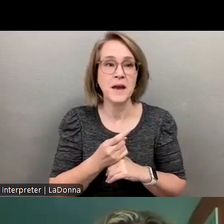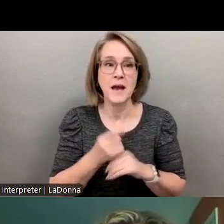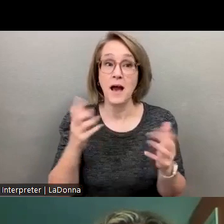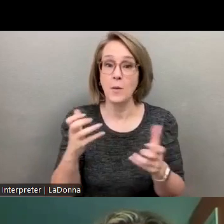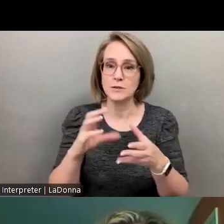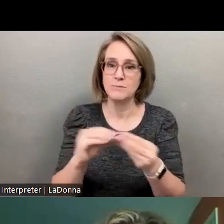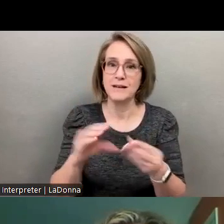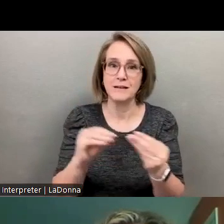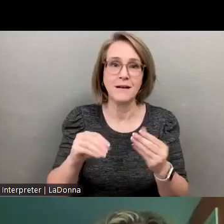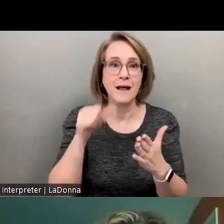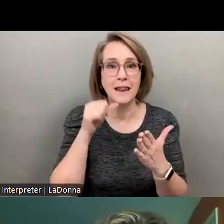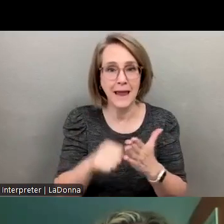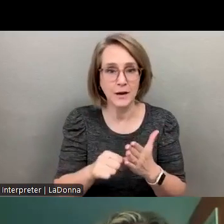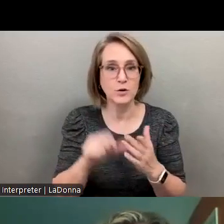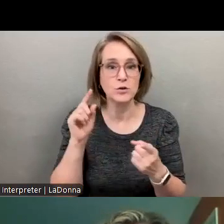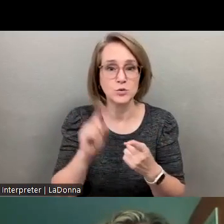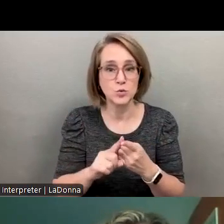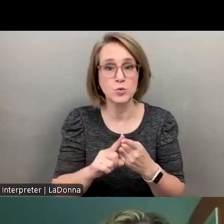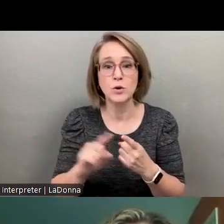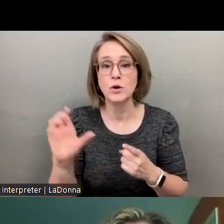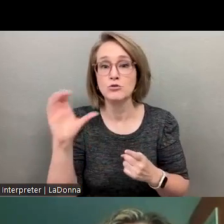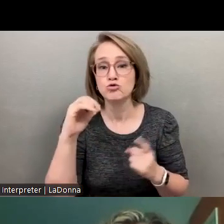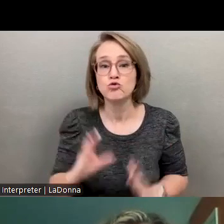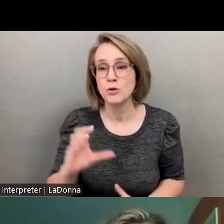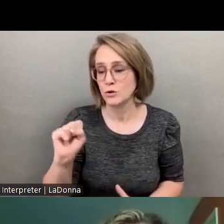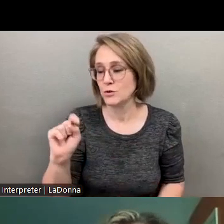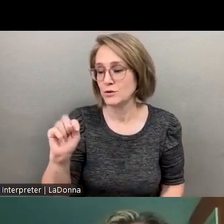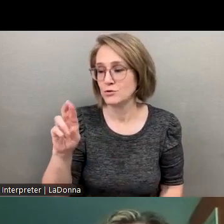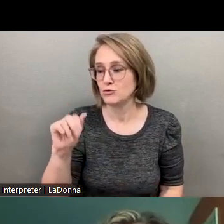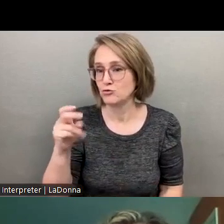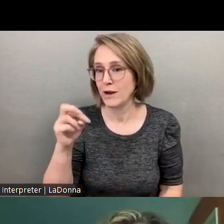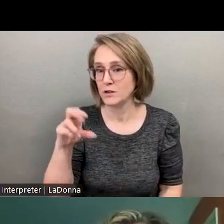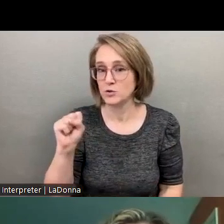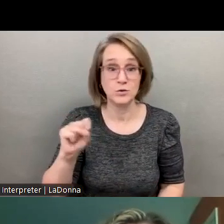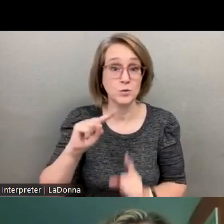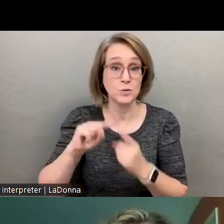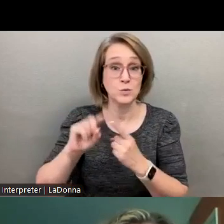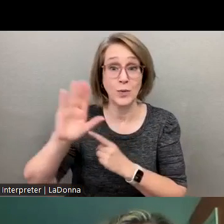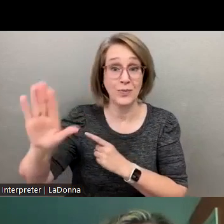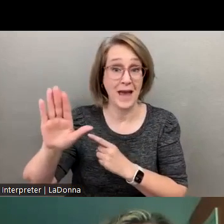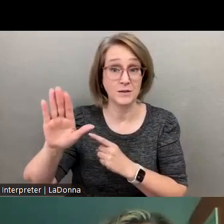note Letters to Strangers, the mission, if you go to their website,